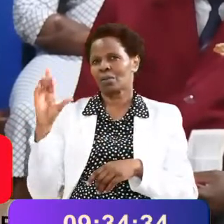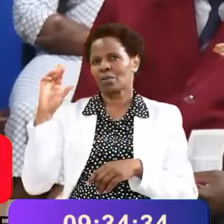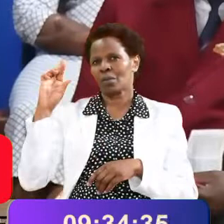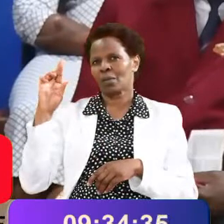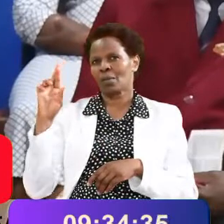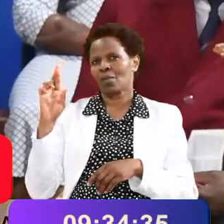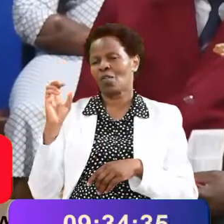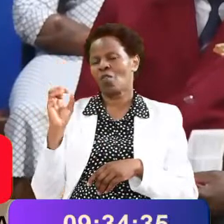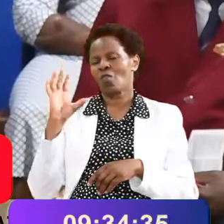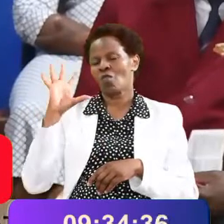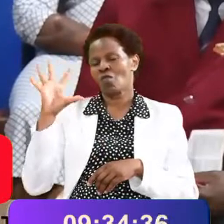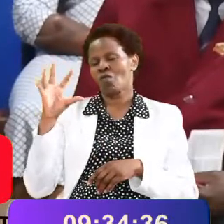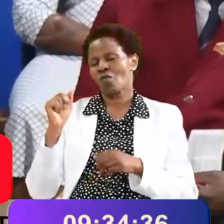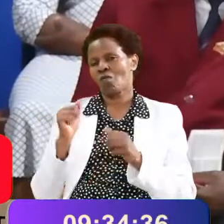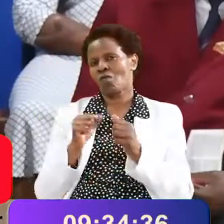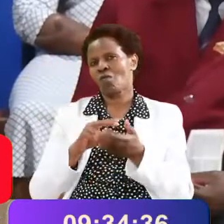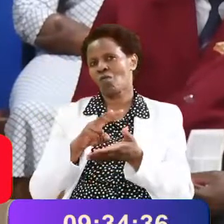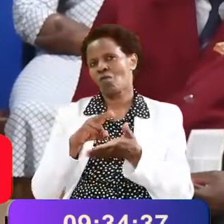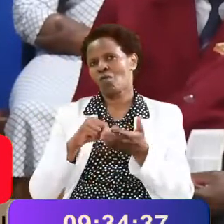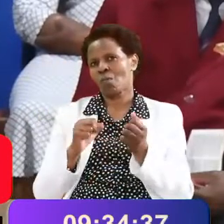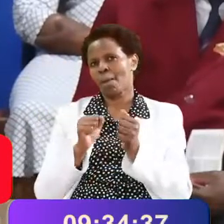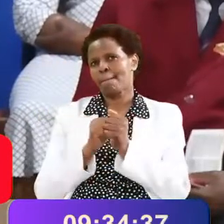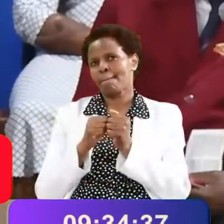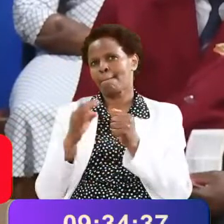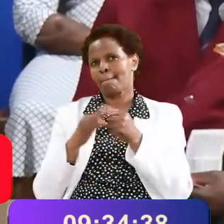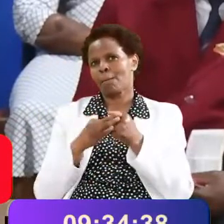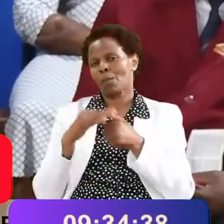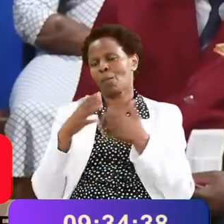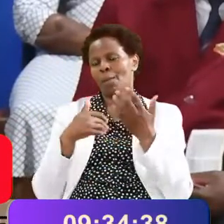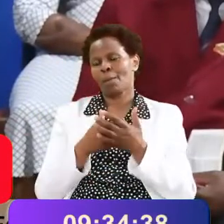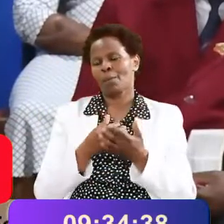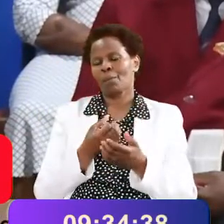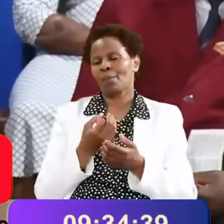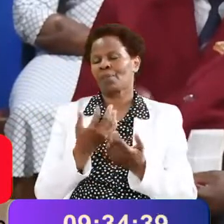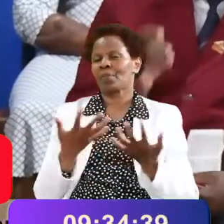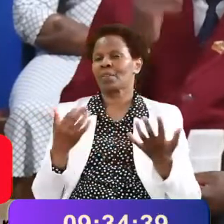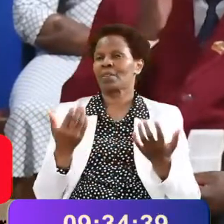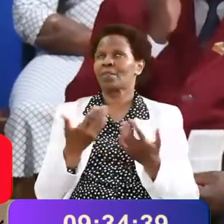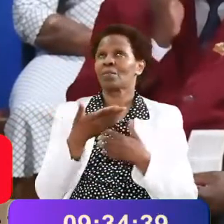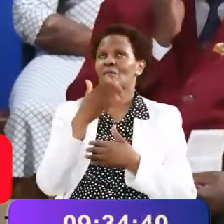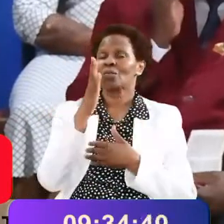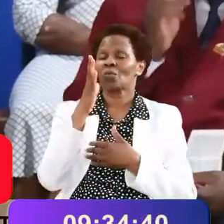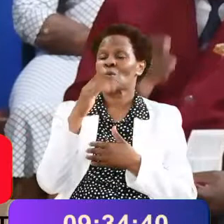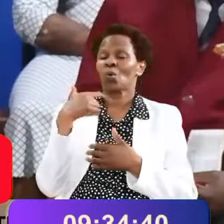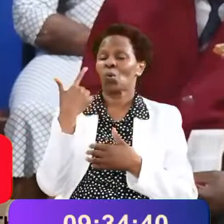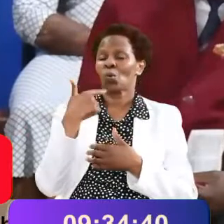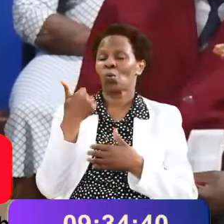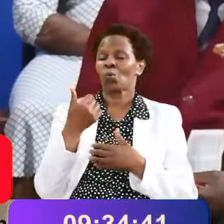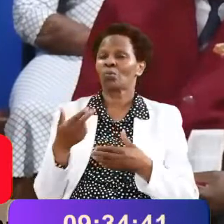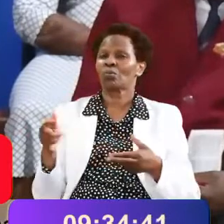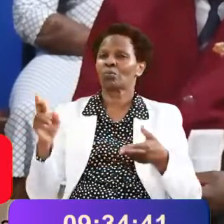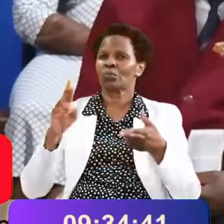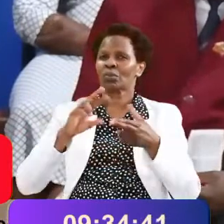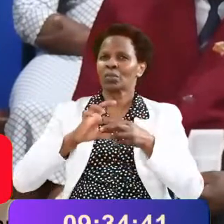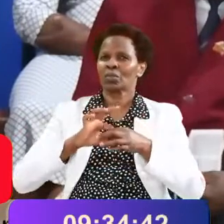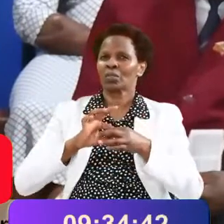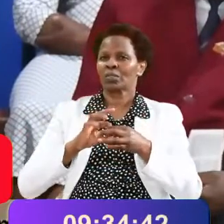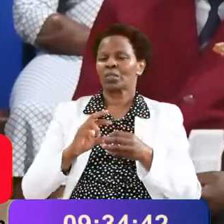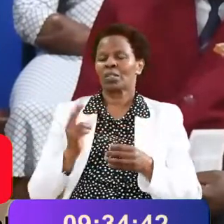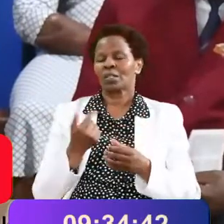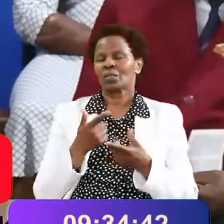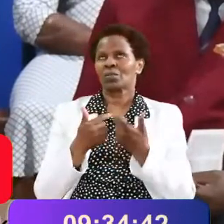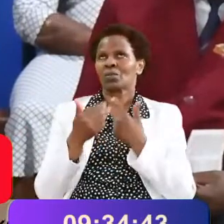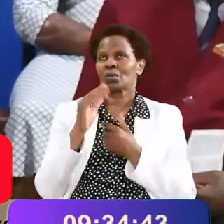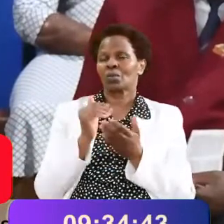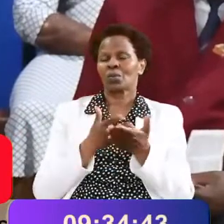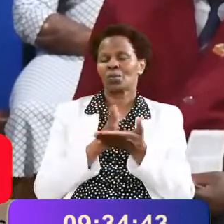says, now all things are of God, who has reconciled us to himself through Jesus Christ and has given